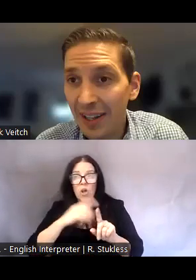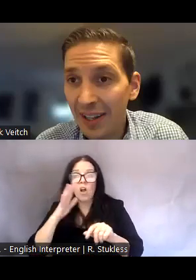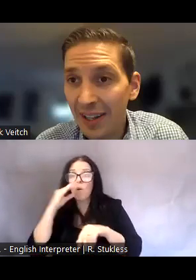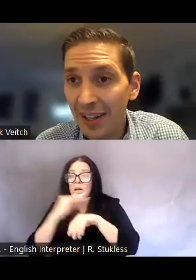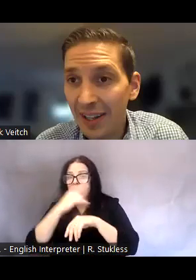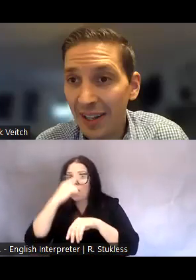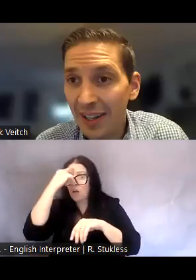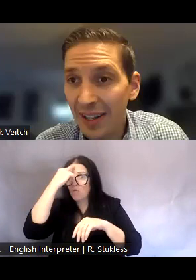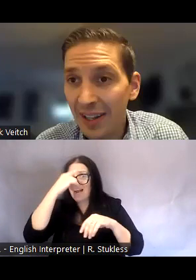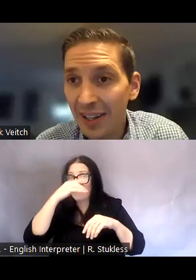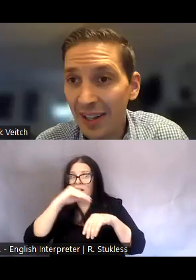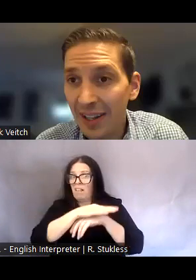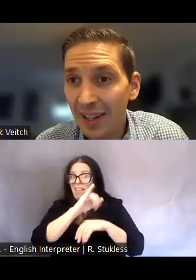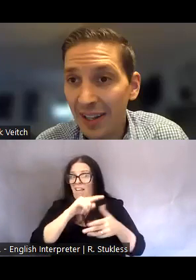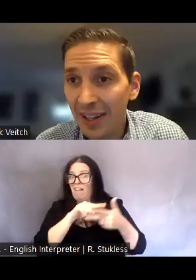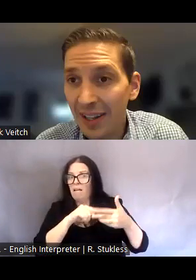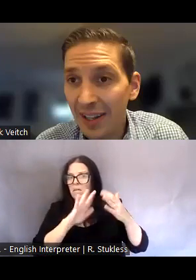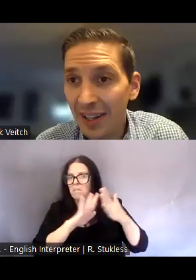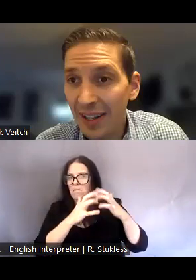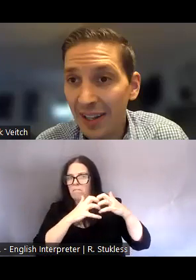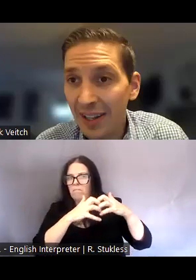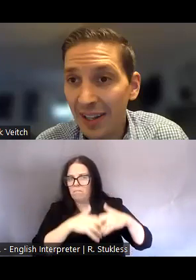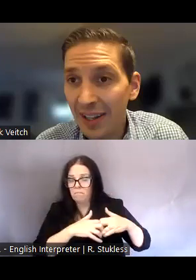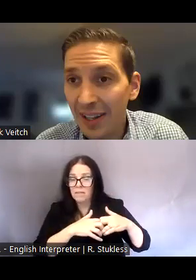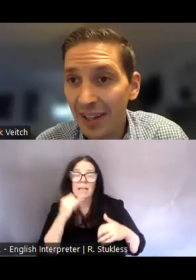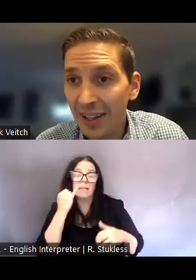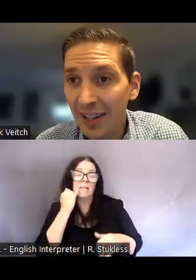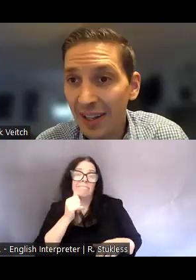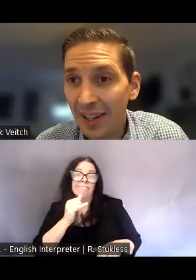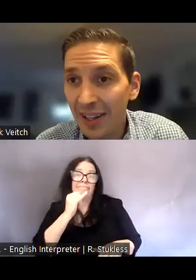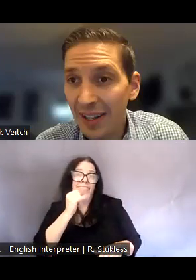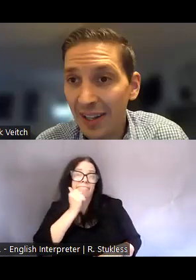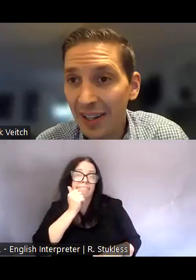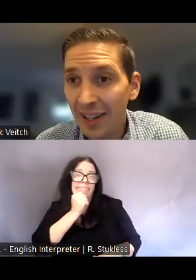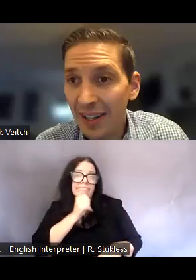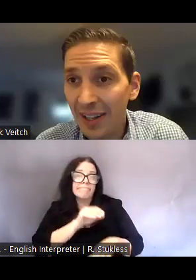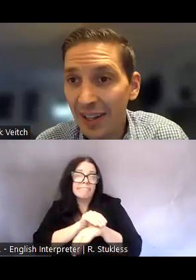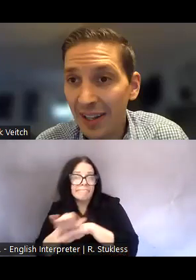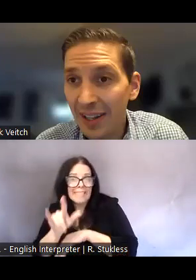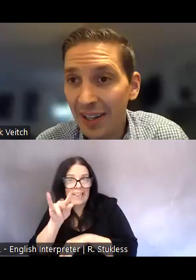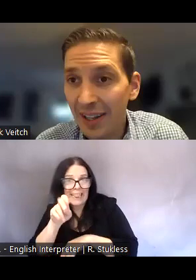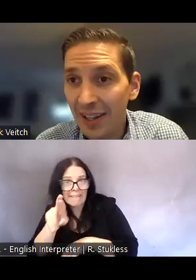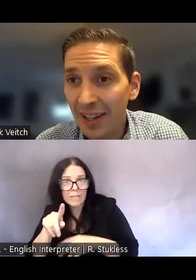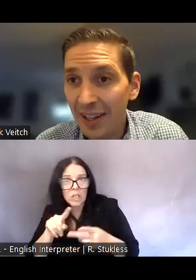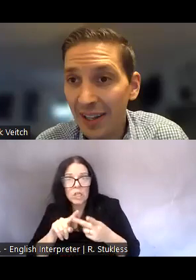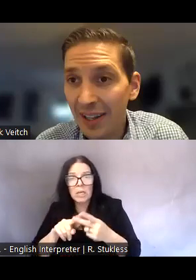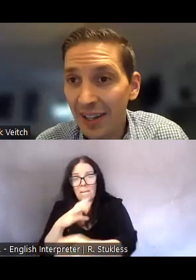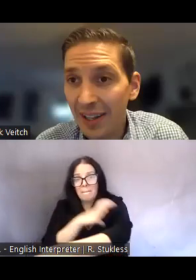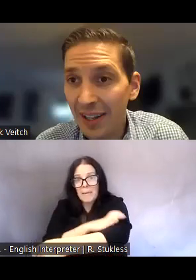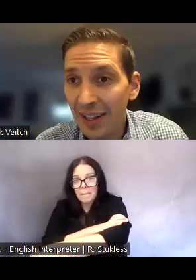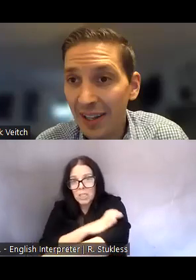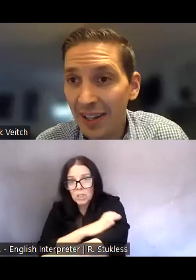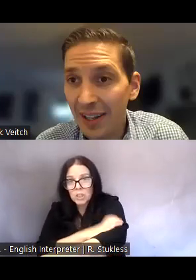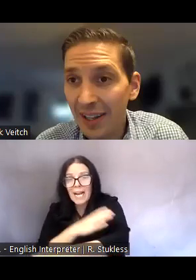Long-term problems can include addiction, liver disease, high blood pressure, and cancer. Alcohol's effect upon the